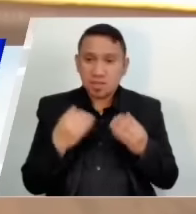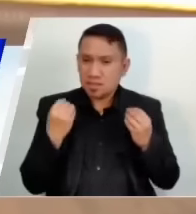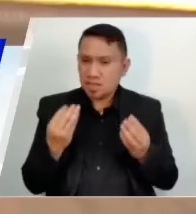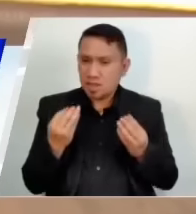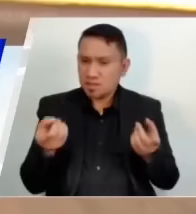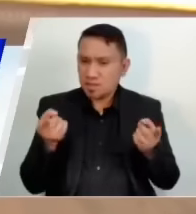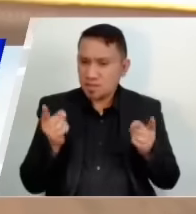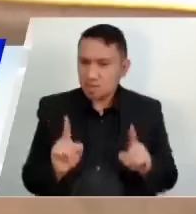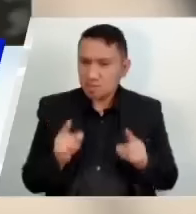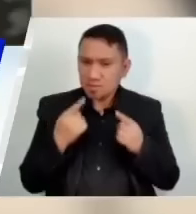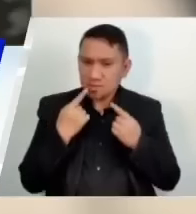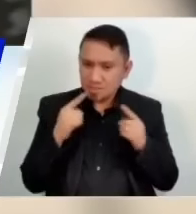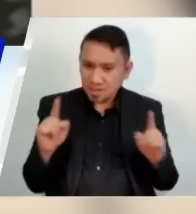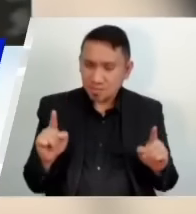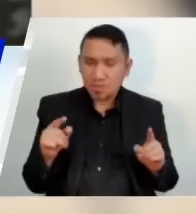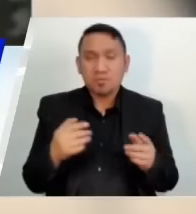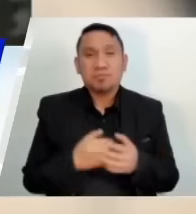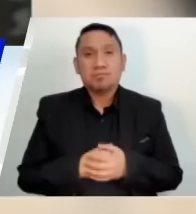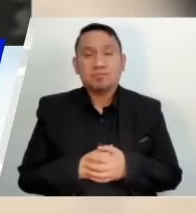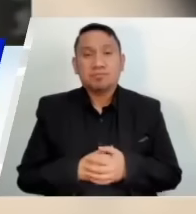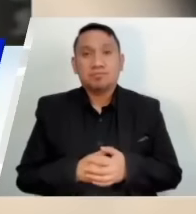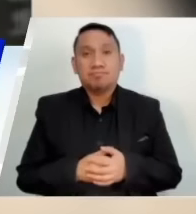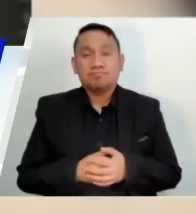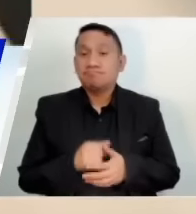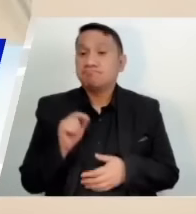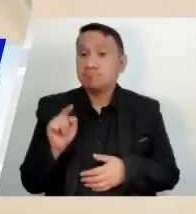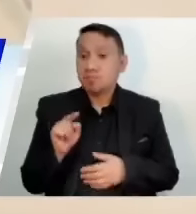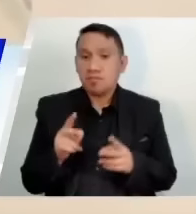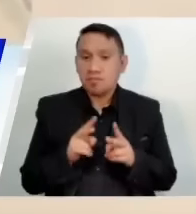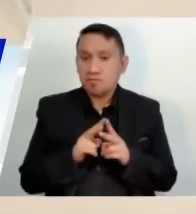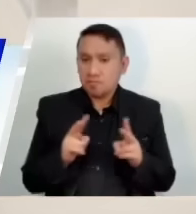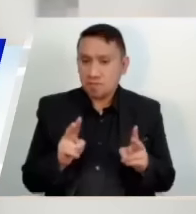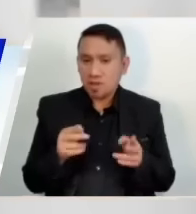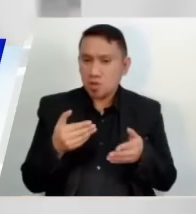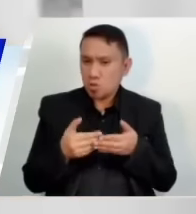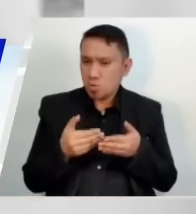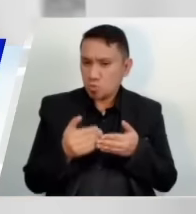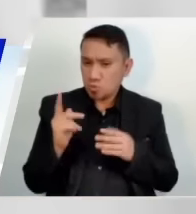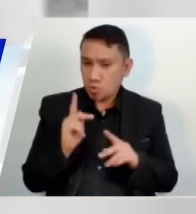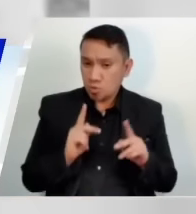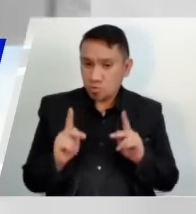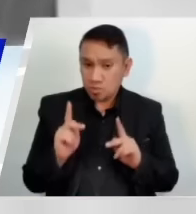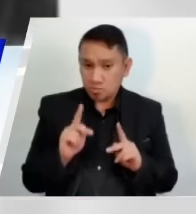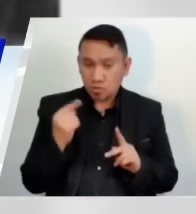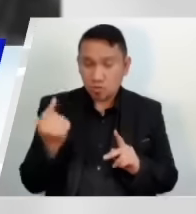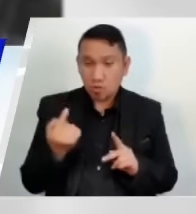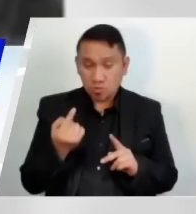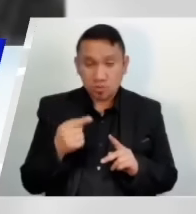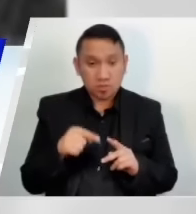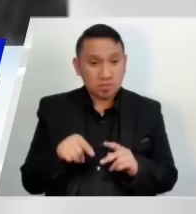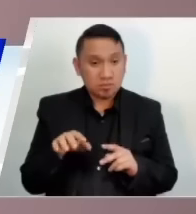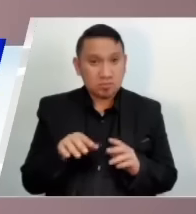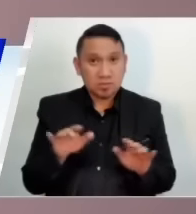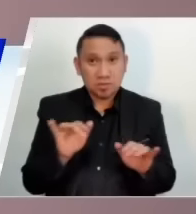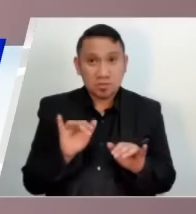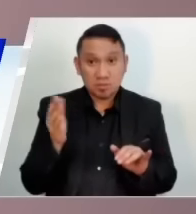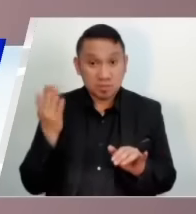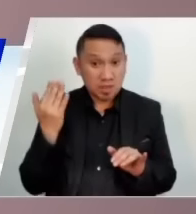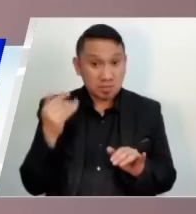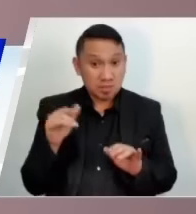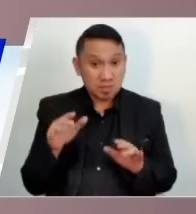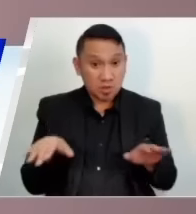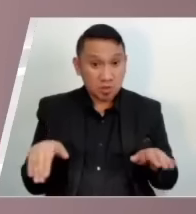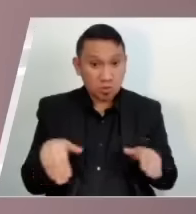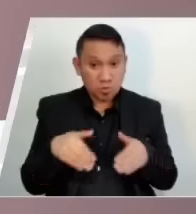the start of it all. Very intimate ang ceremony na gaganapin sa Balisin, just like their 2015 wedding. And as she